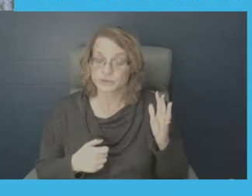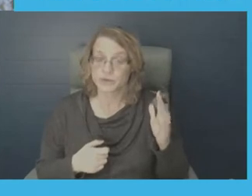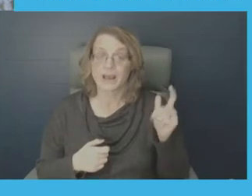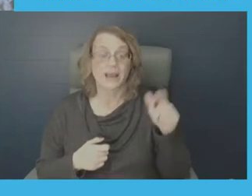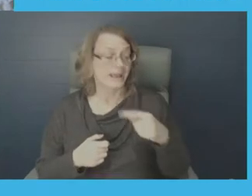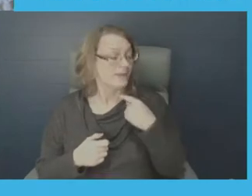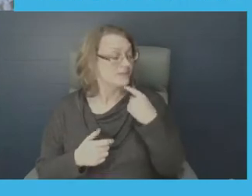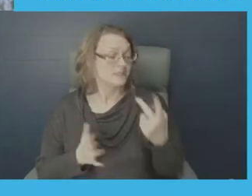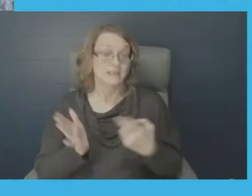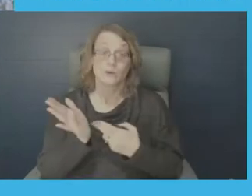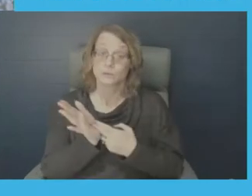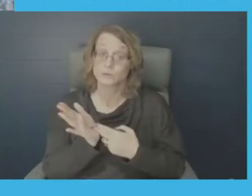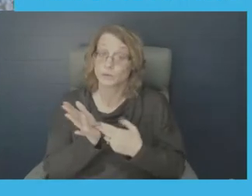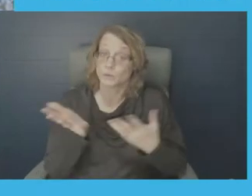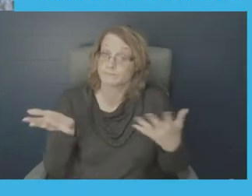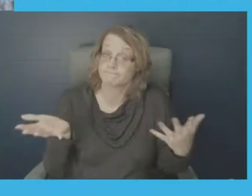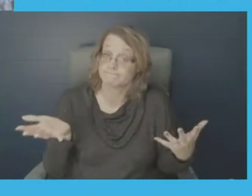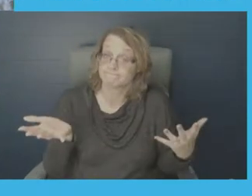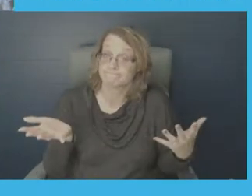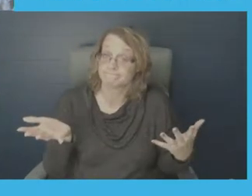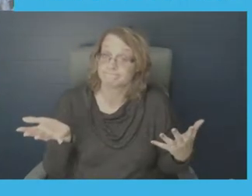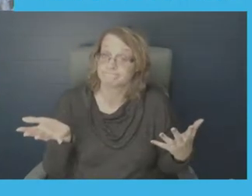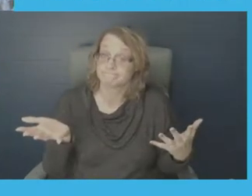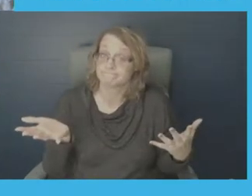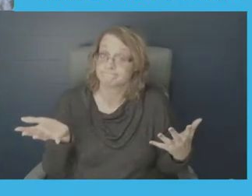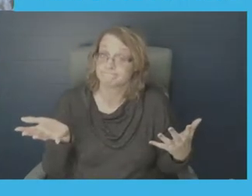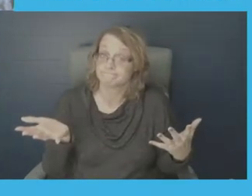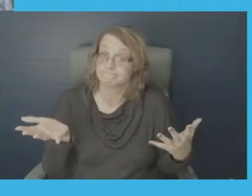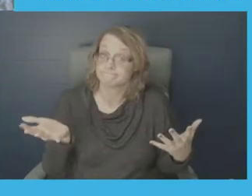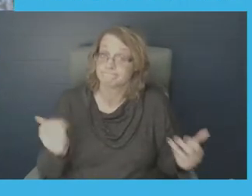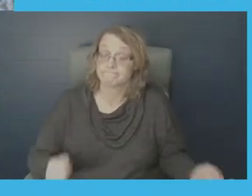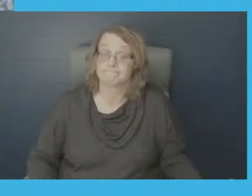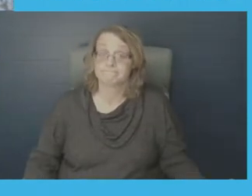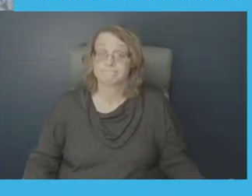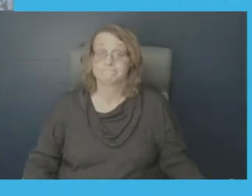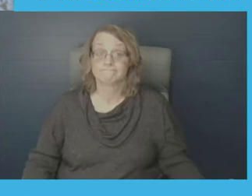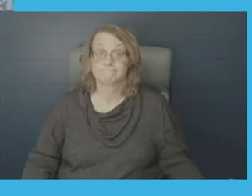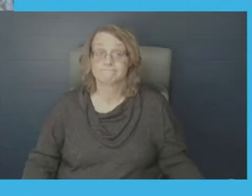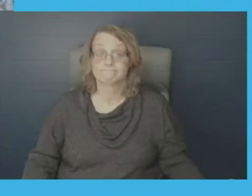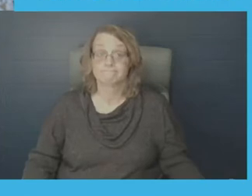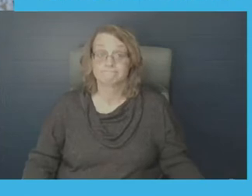But after all, I'm a preacher, and so I'm in the business of truth telling.